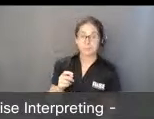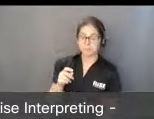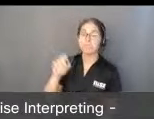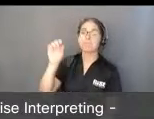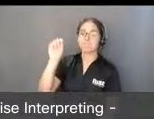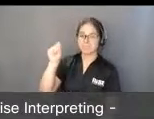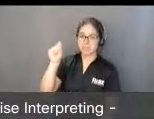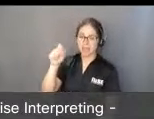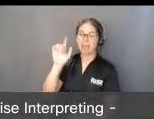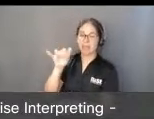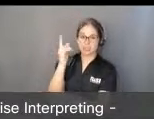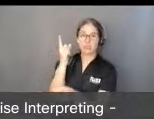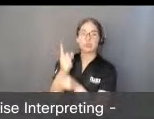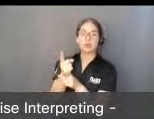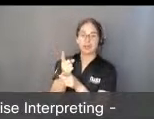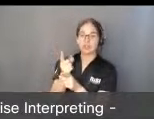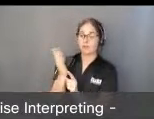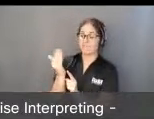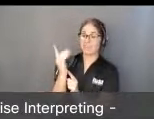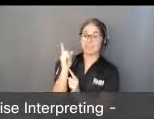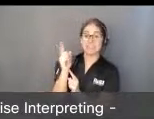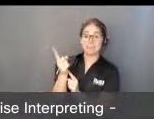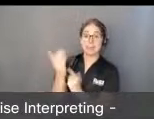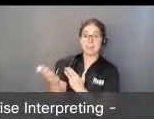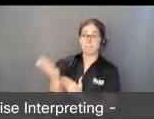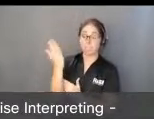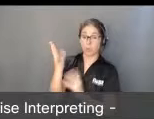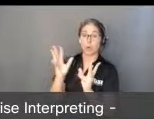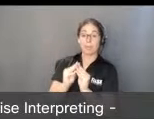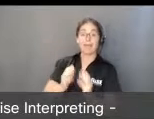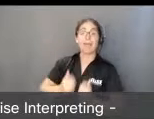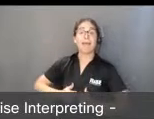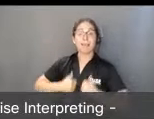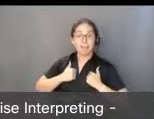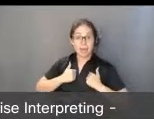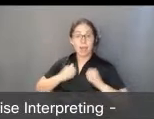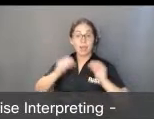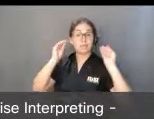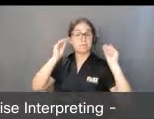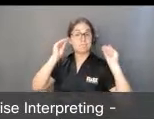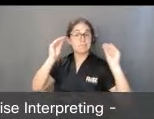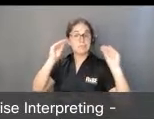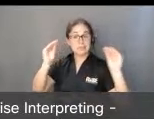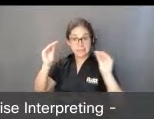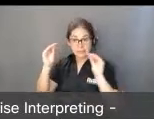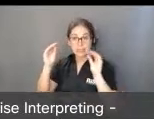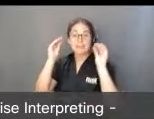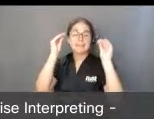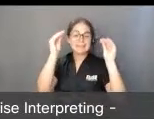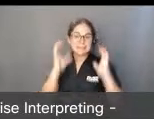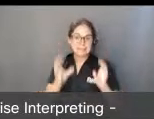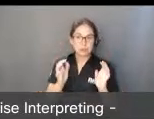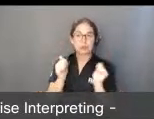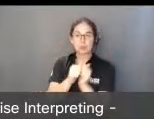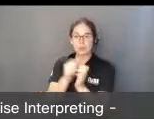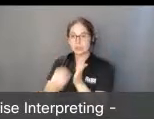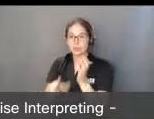That's what we're looking at. So that 15-minute morning meeting is live, and so they should start off every day with that.